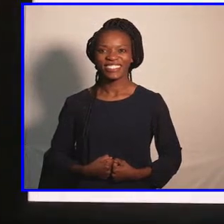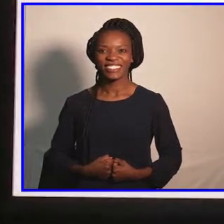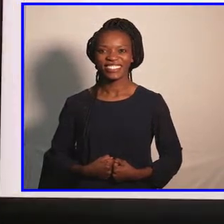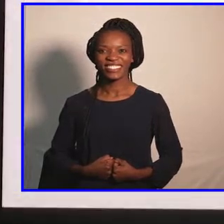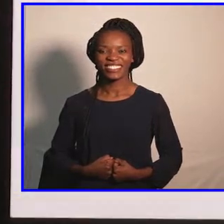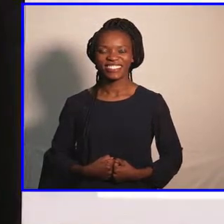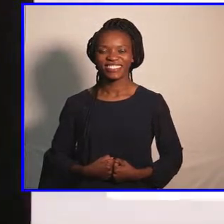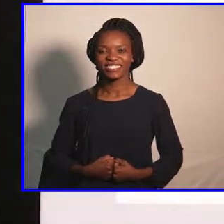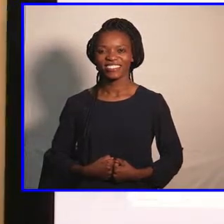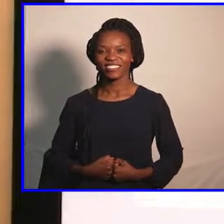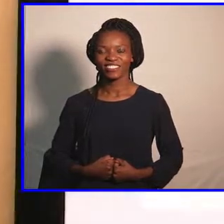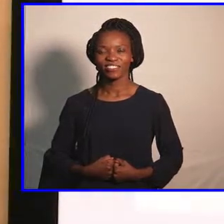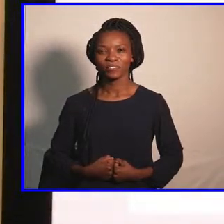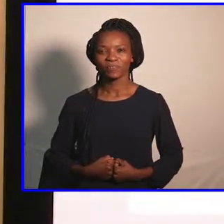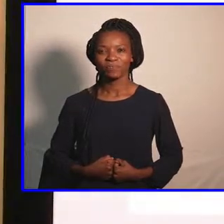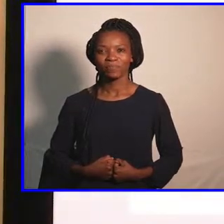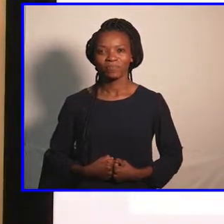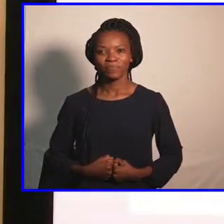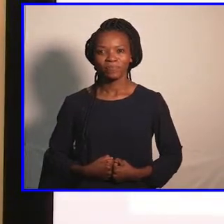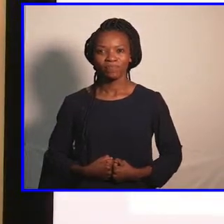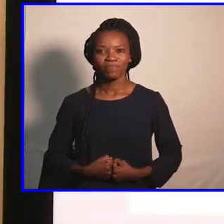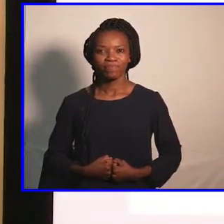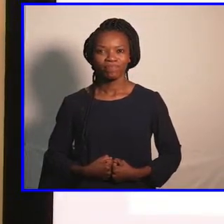Really? Wow.